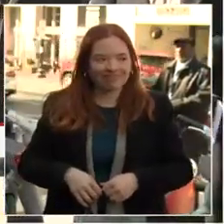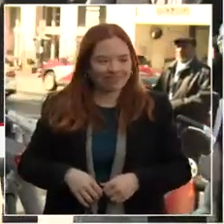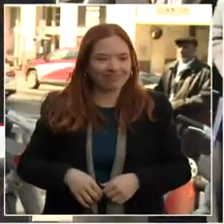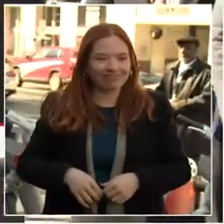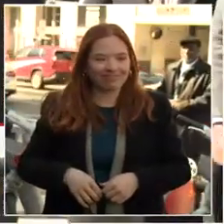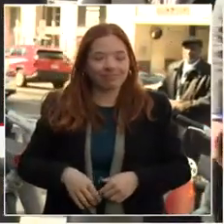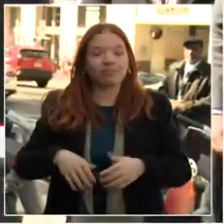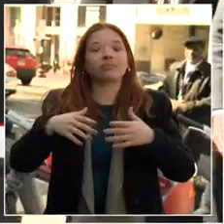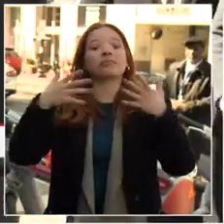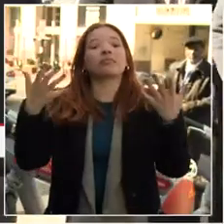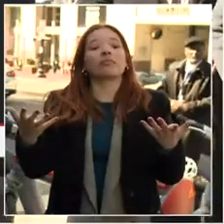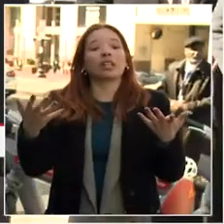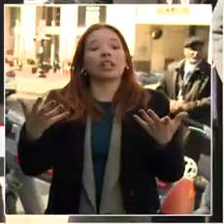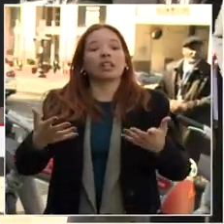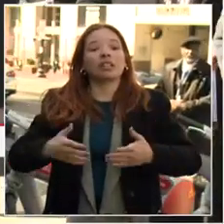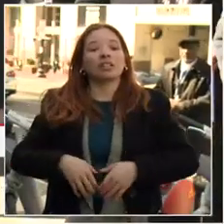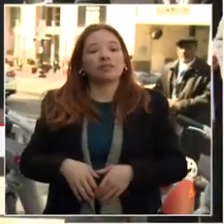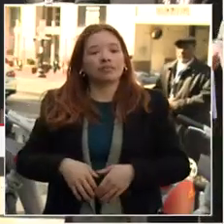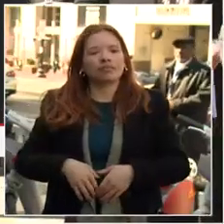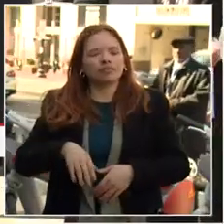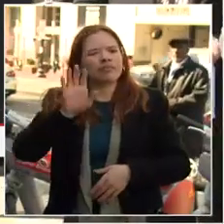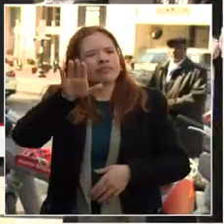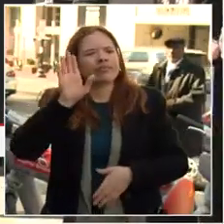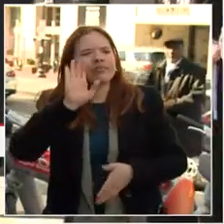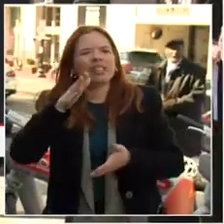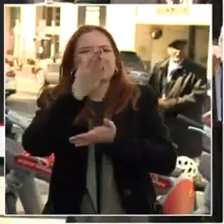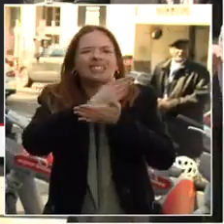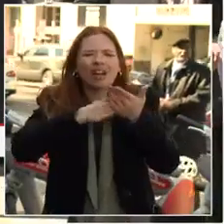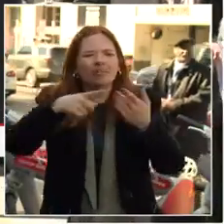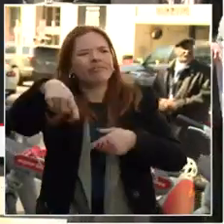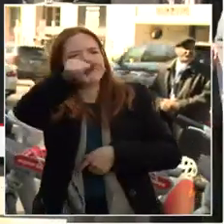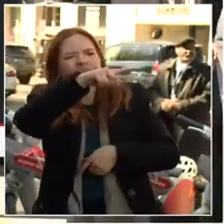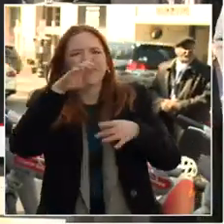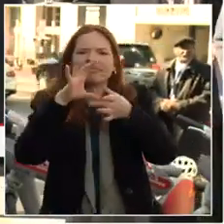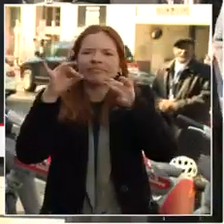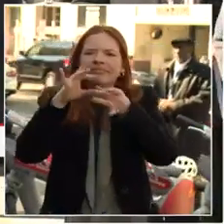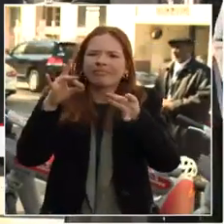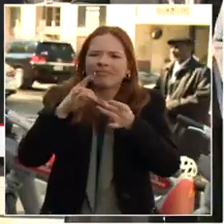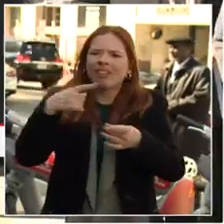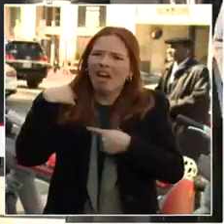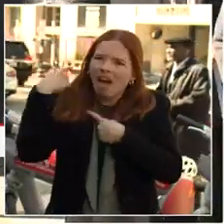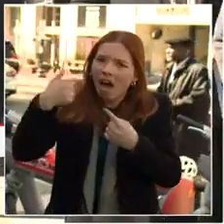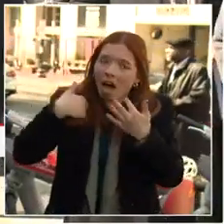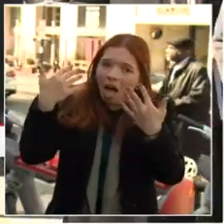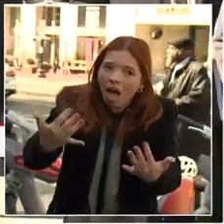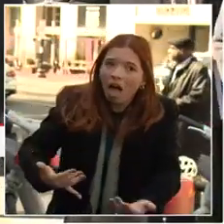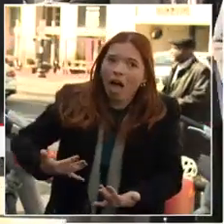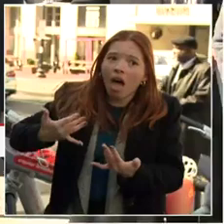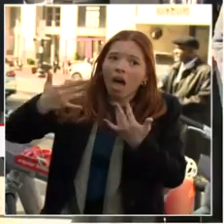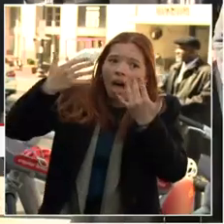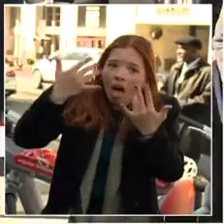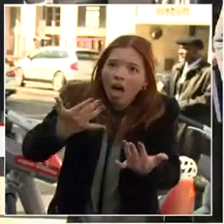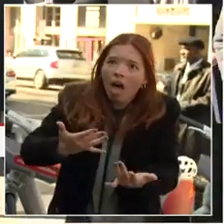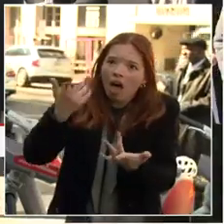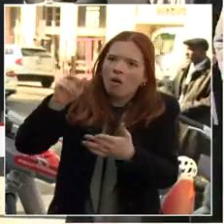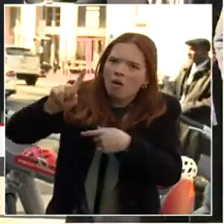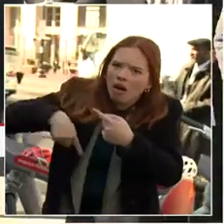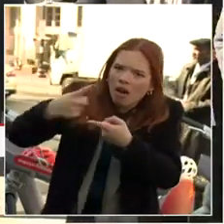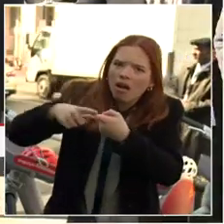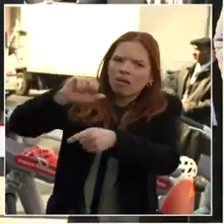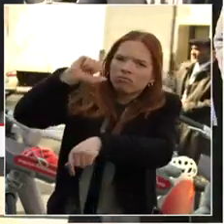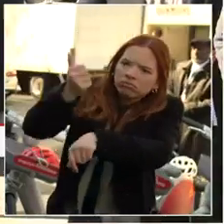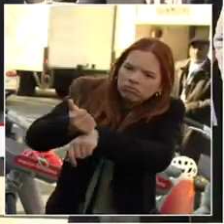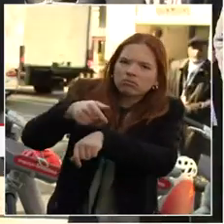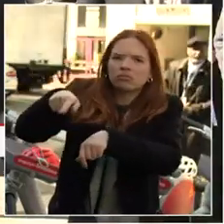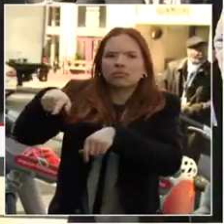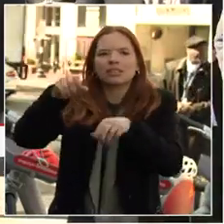So some might say it's been a long road getting to the 9th Street Protected Bike Lane, but now we can see that